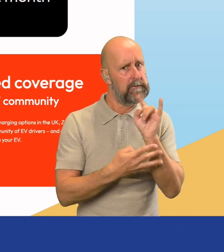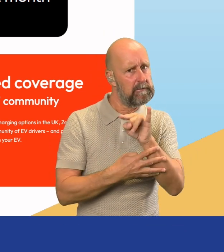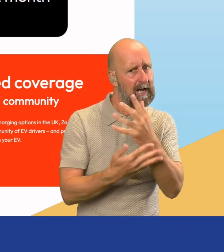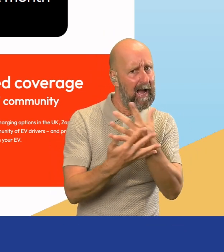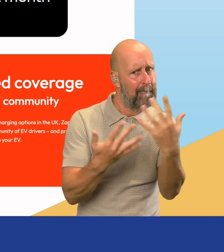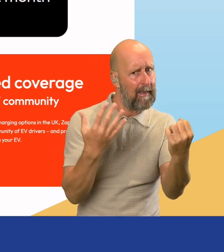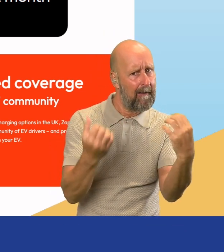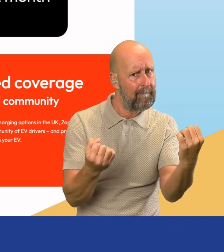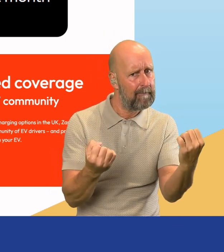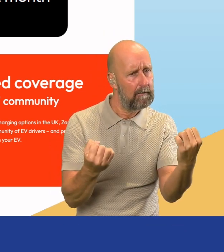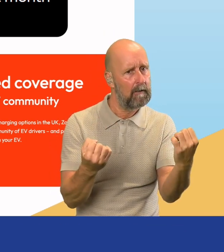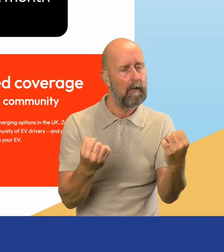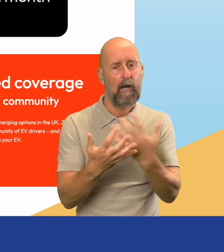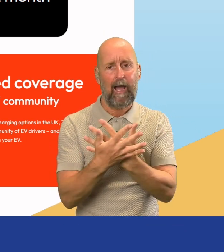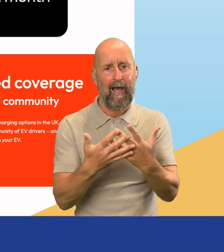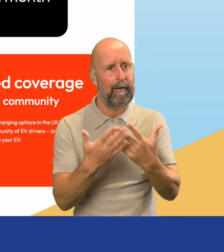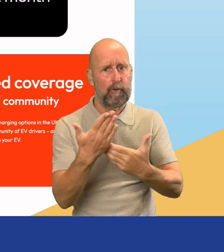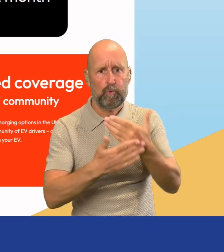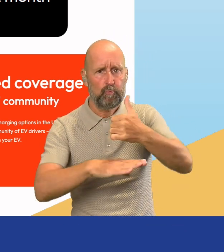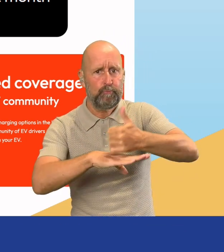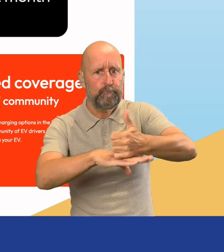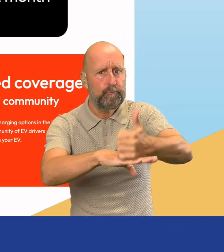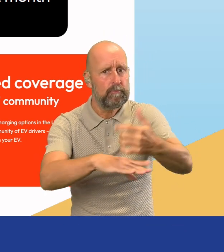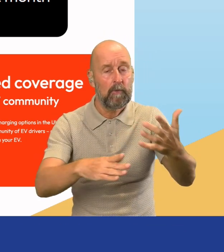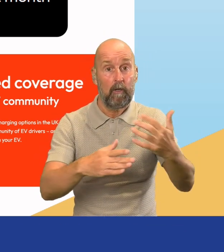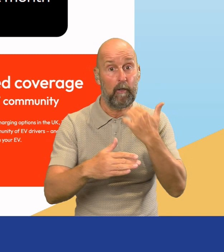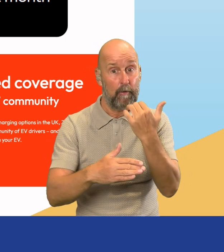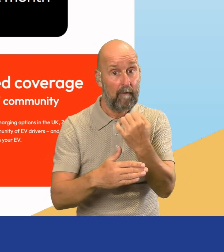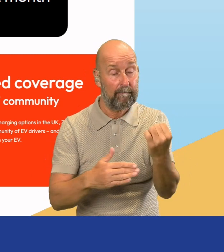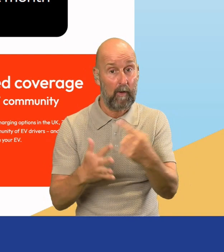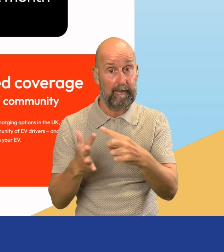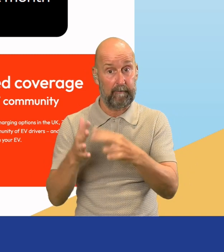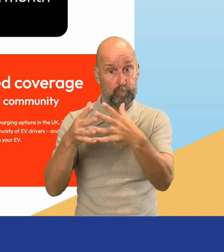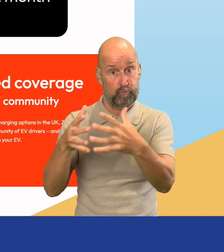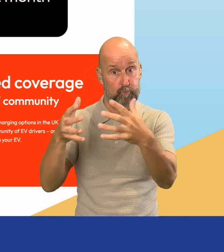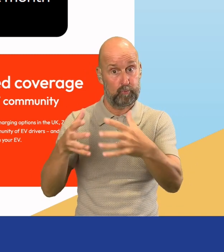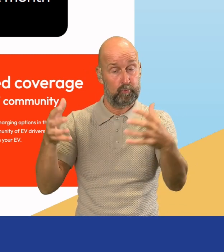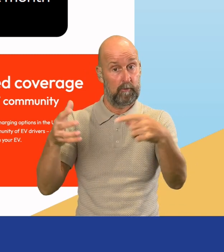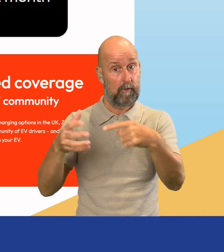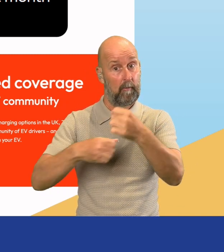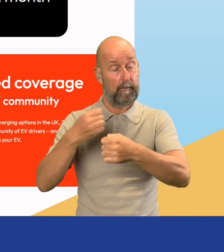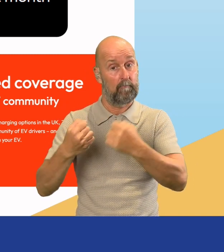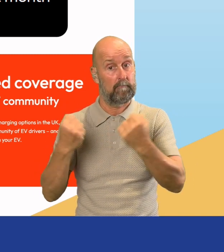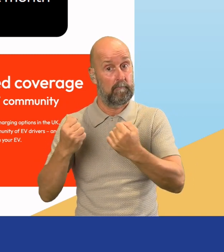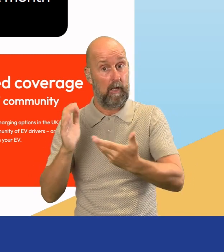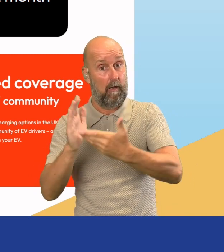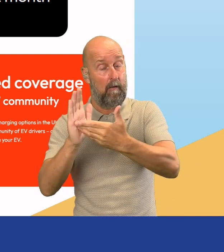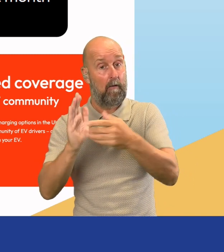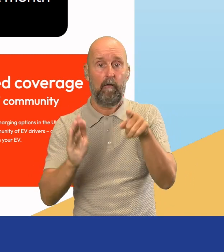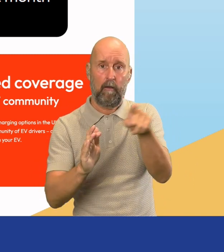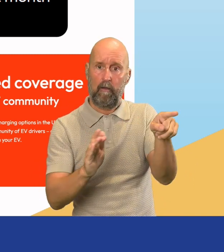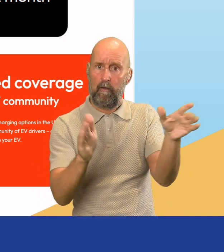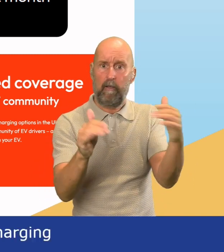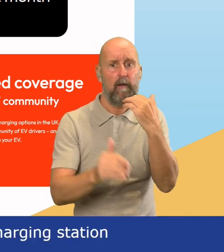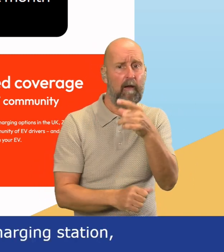there truly are, how many are going in. Are we going to see enough as the EV, I guess, total number of drivers increases? Well, at the moment